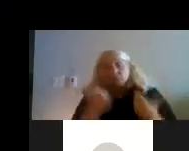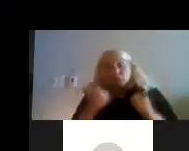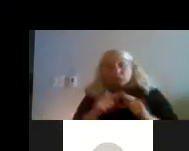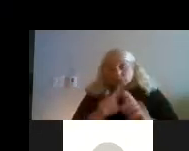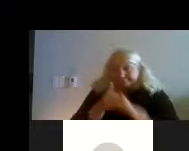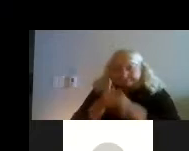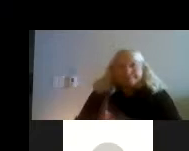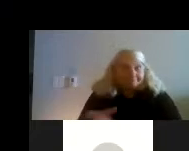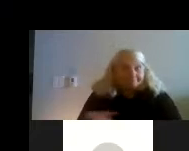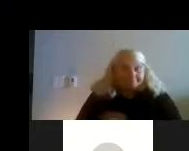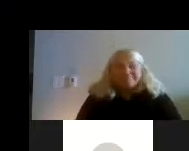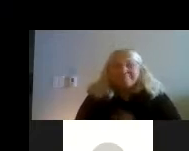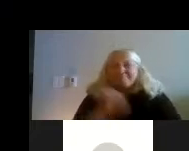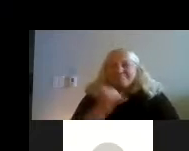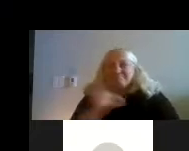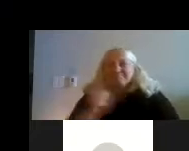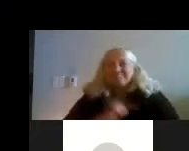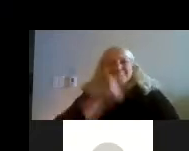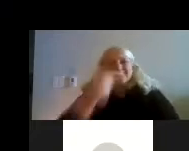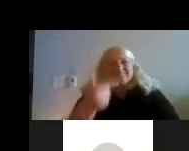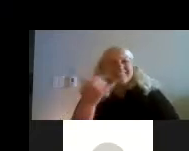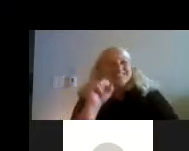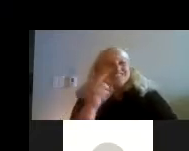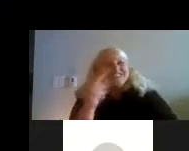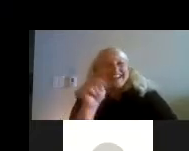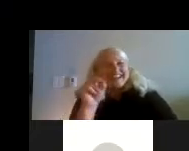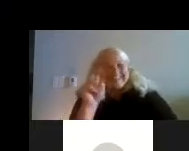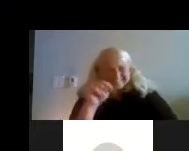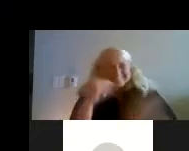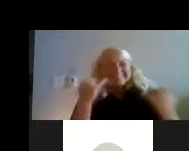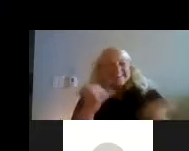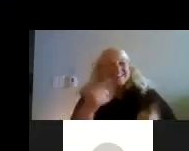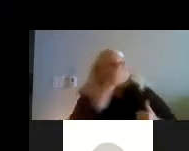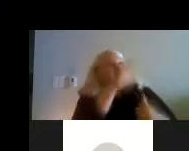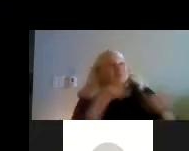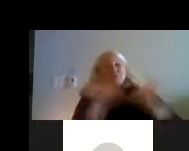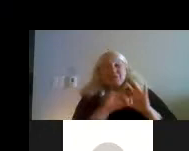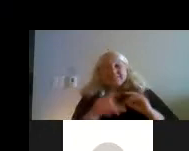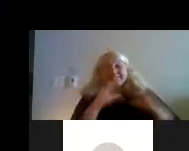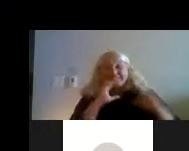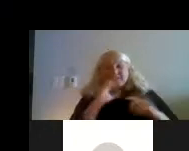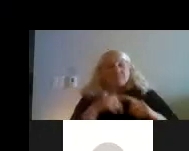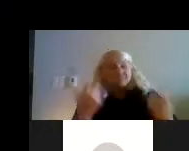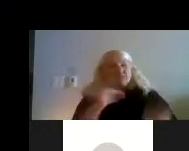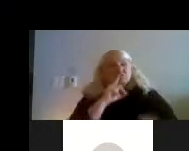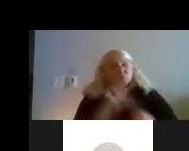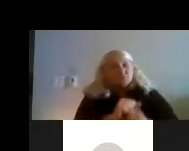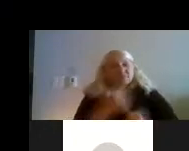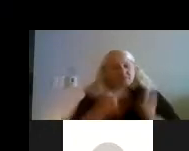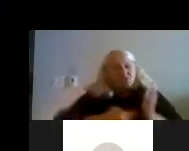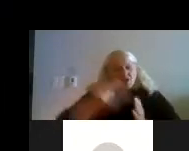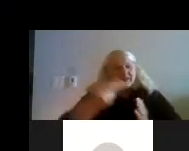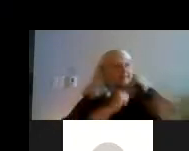So the next really important piece in this conversation is about authentic engagement, and